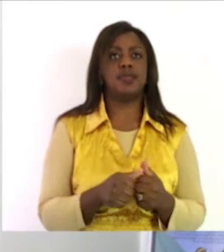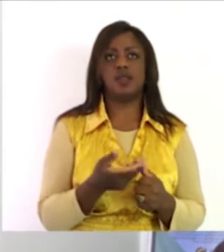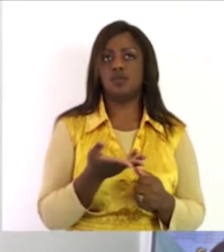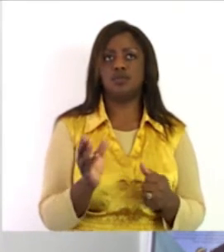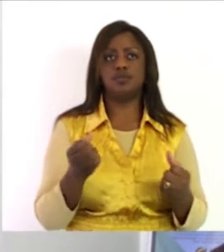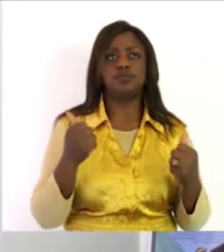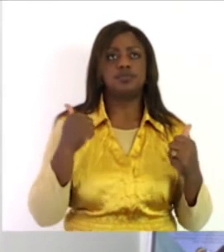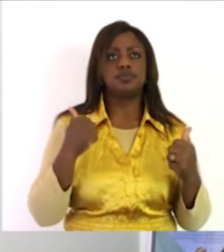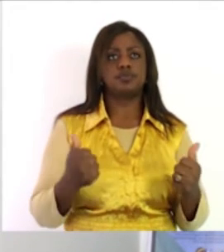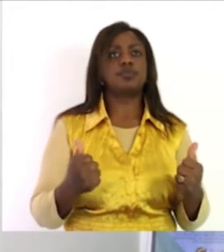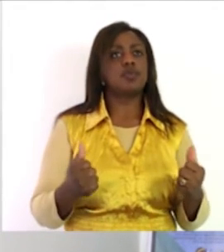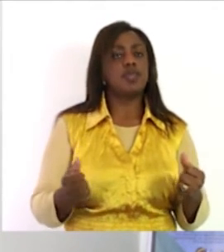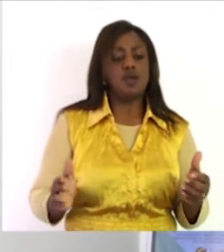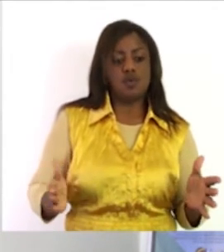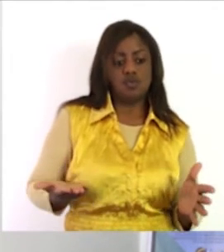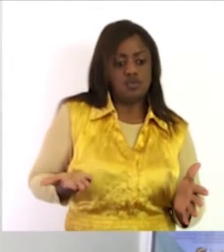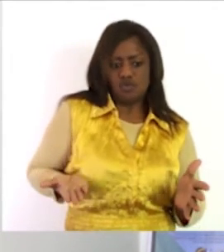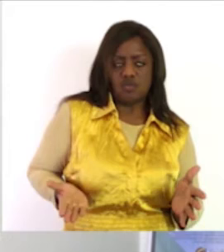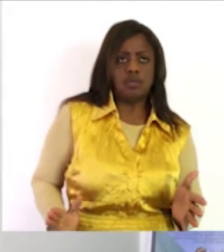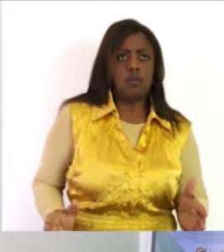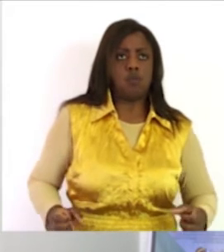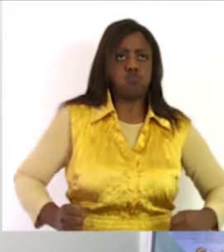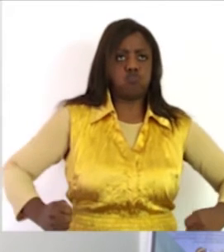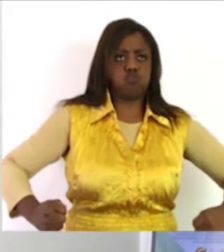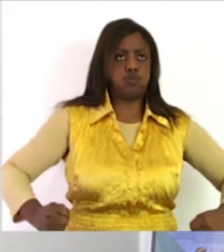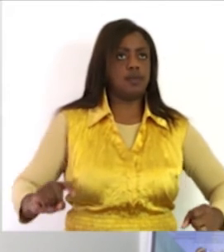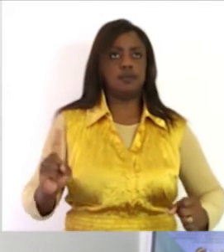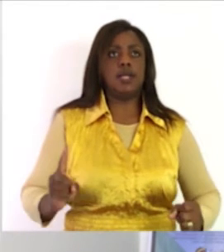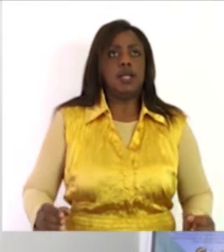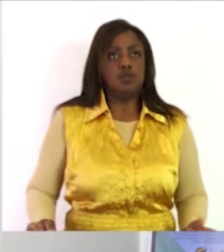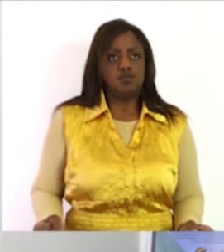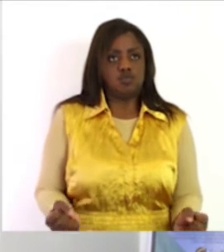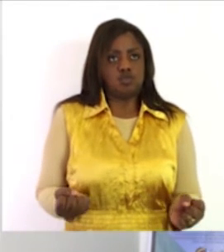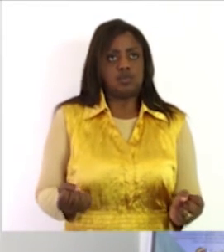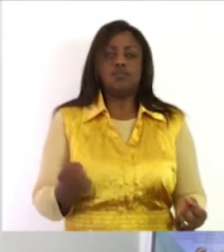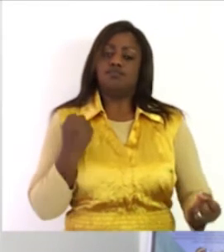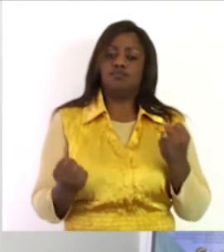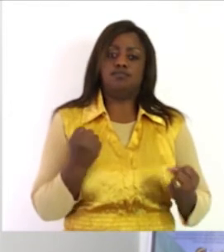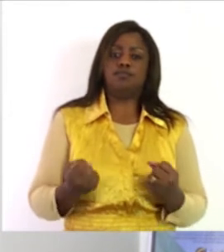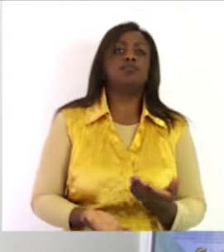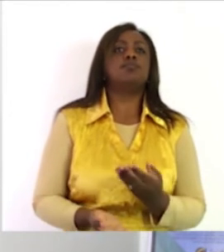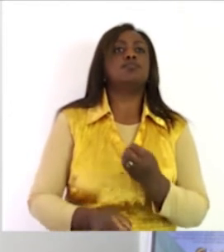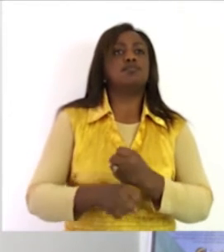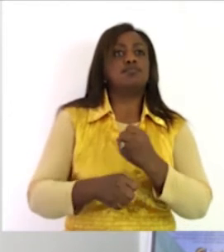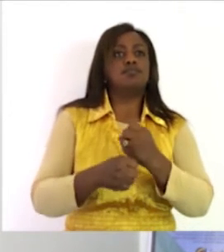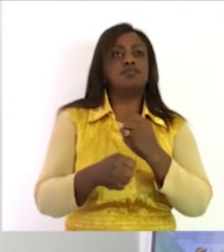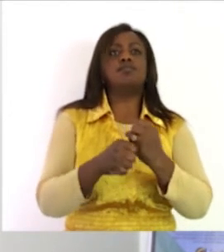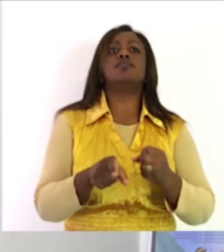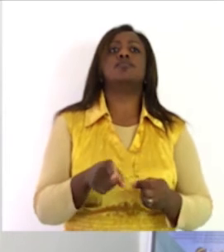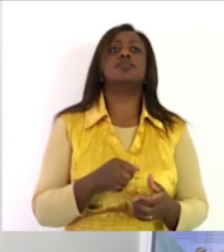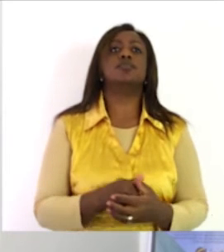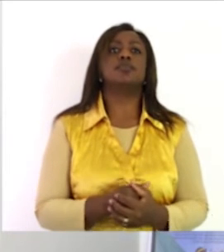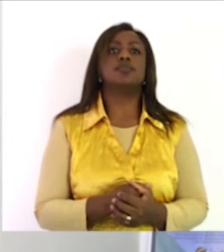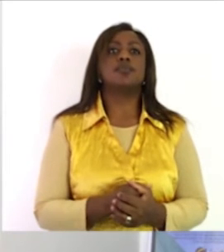these beautiful shapes. And you can, so that is also helped by